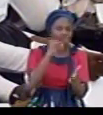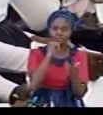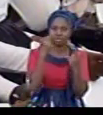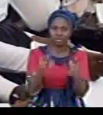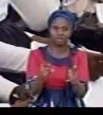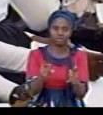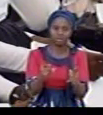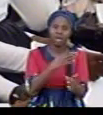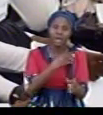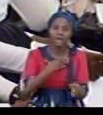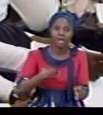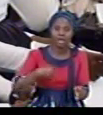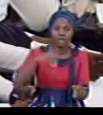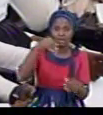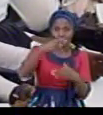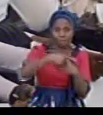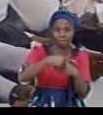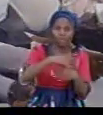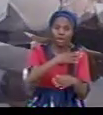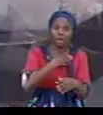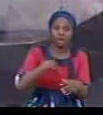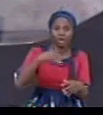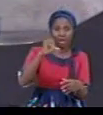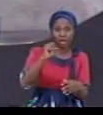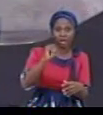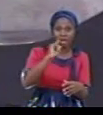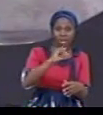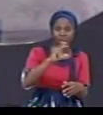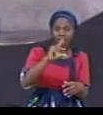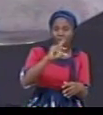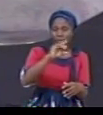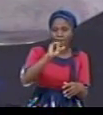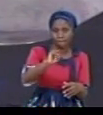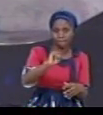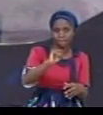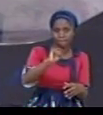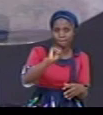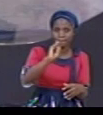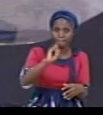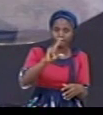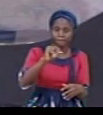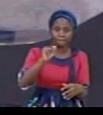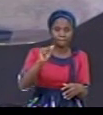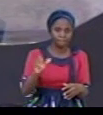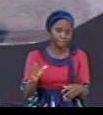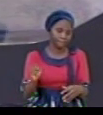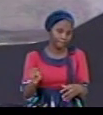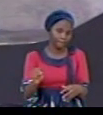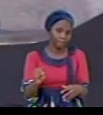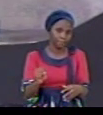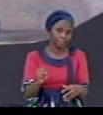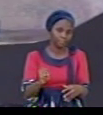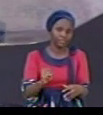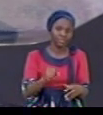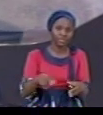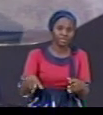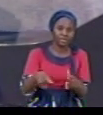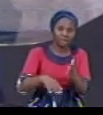and Silas, they cast out an evil spirit in the name of Jesus. Come out of